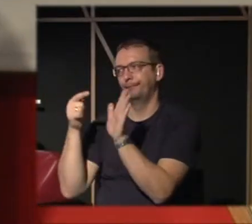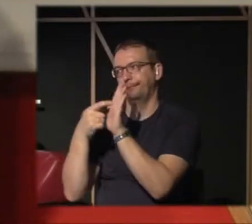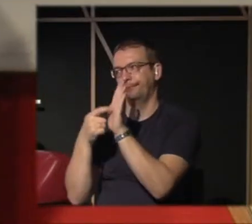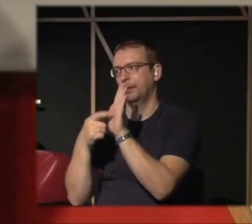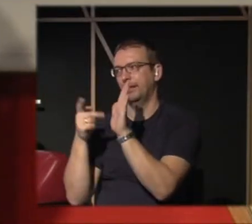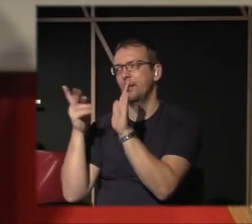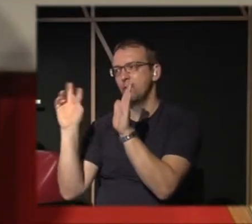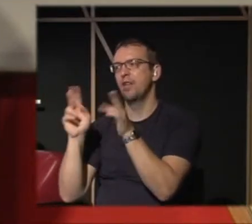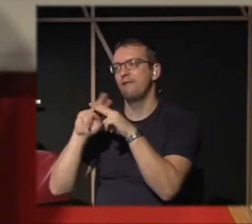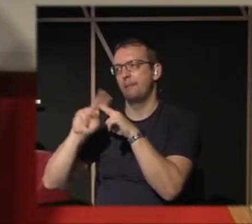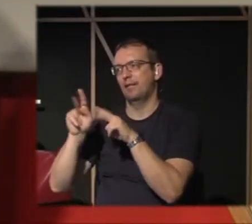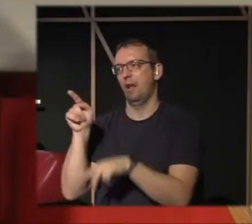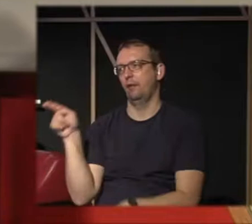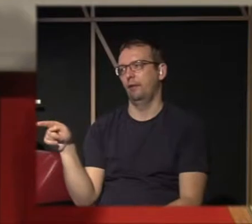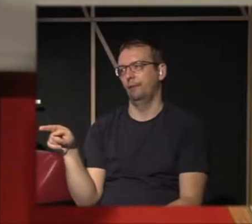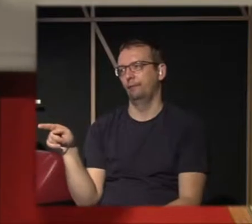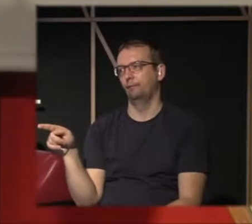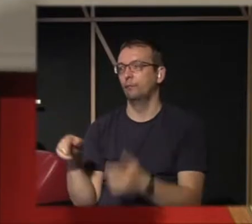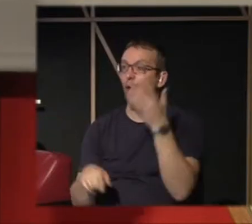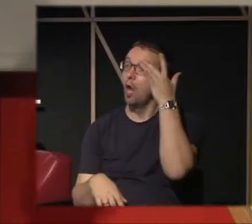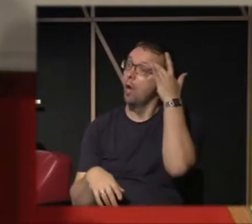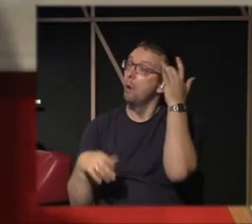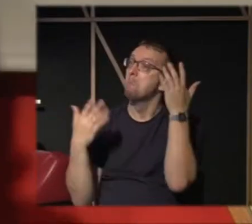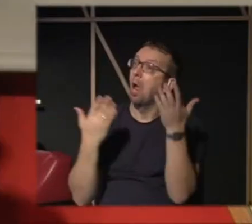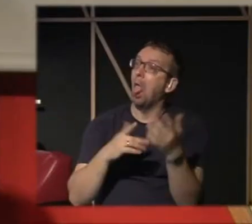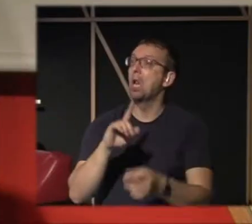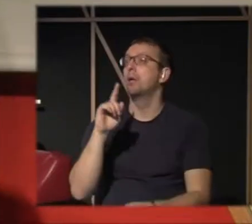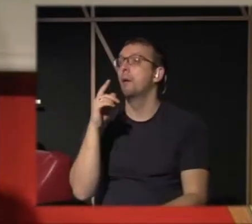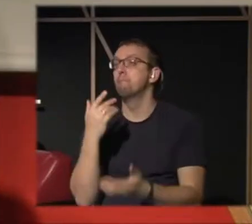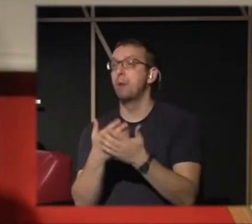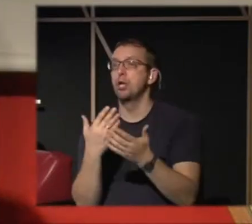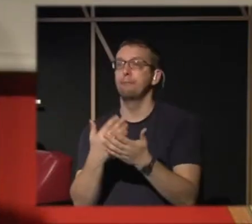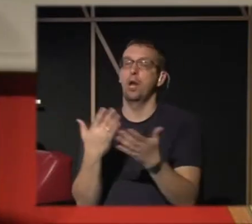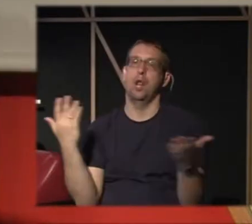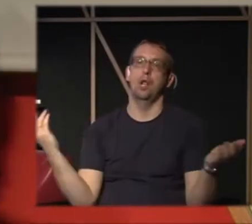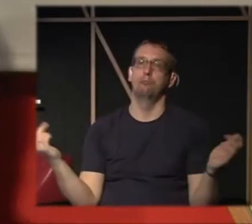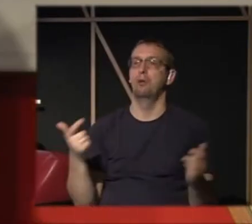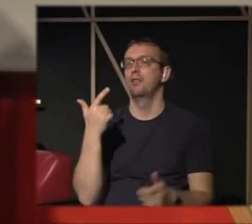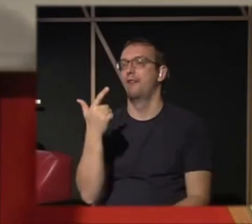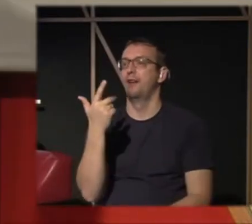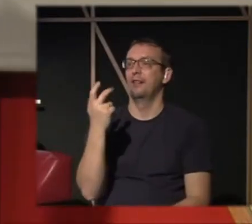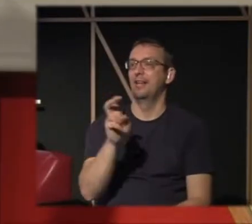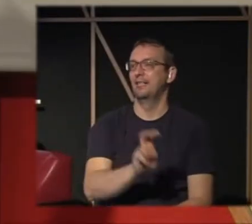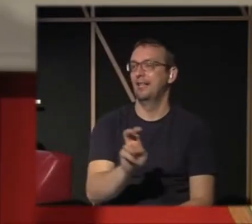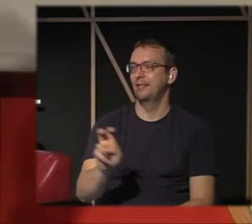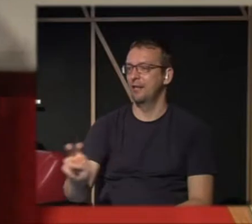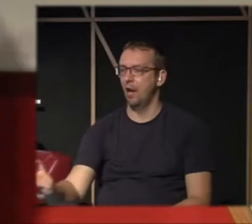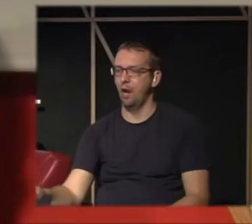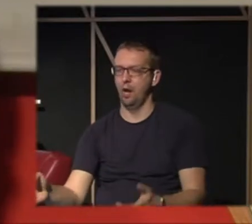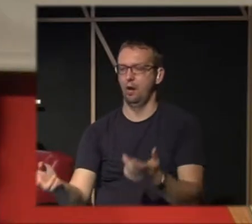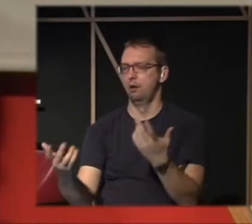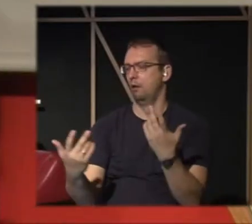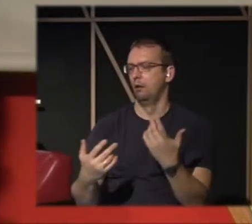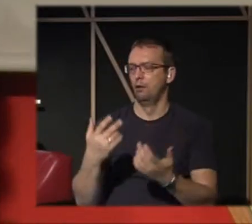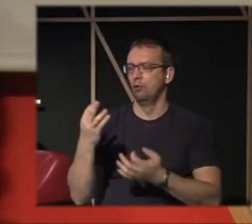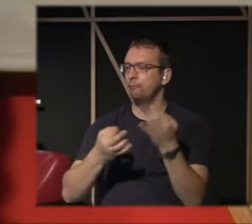to obtain a lasting solution. What we also would like to do is leave Euro 2020, the stadiums behind,